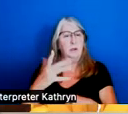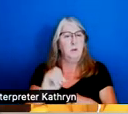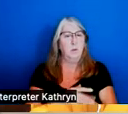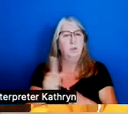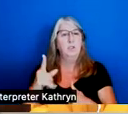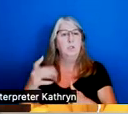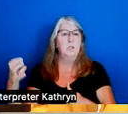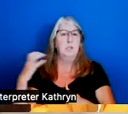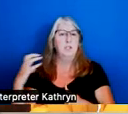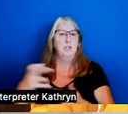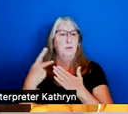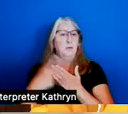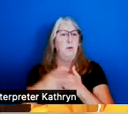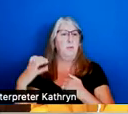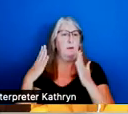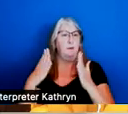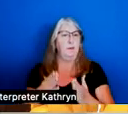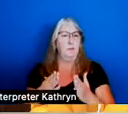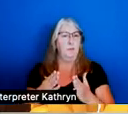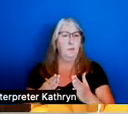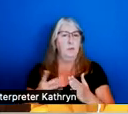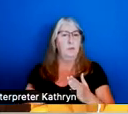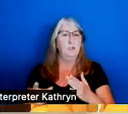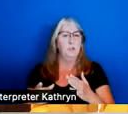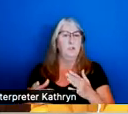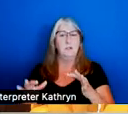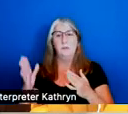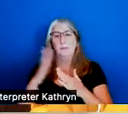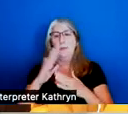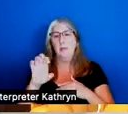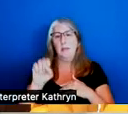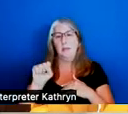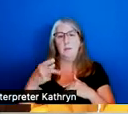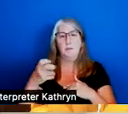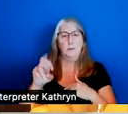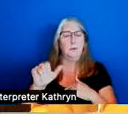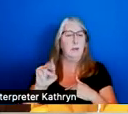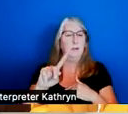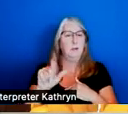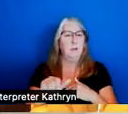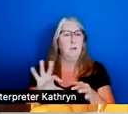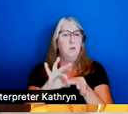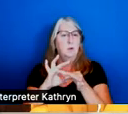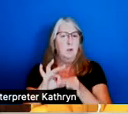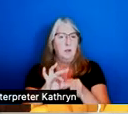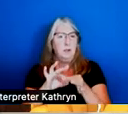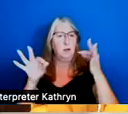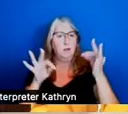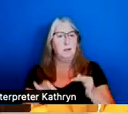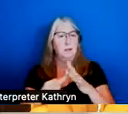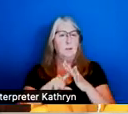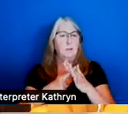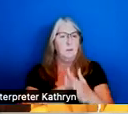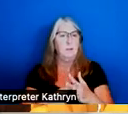key member of the executive management at Esperanza United, articulating and implementing the strategic vision